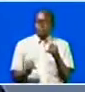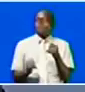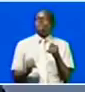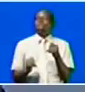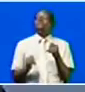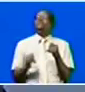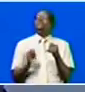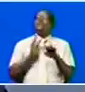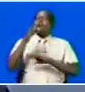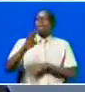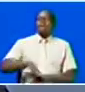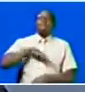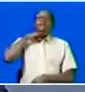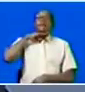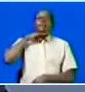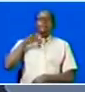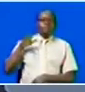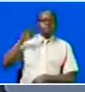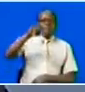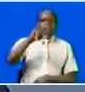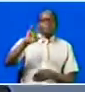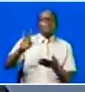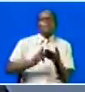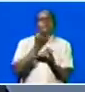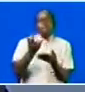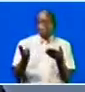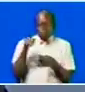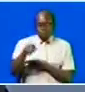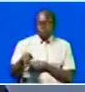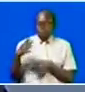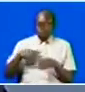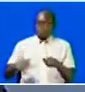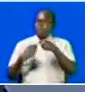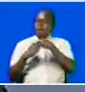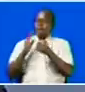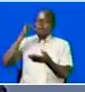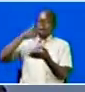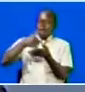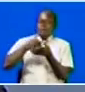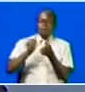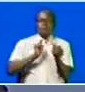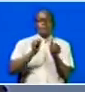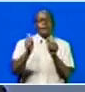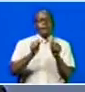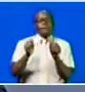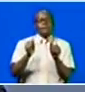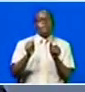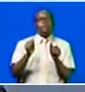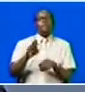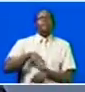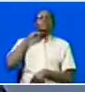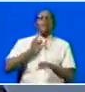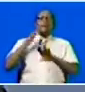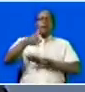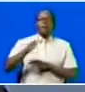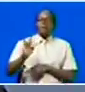Mureithi following the fatal accident of the Fly Sachs plane. Now, she was among nine others, including Captain Barbara Wangeshi, who died after their